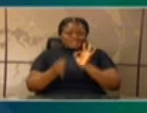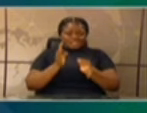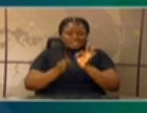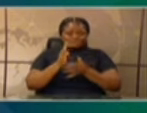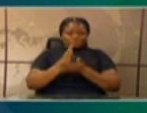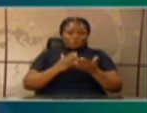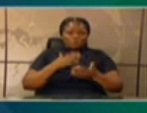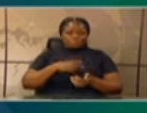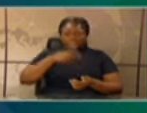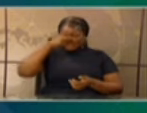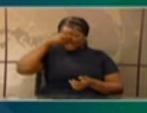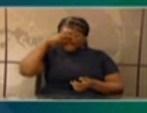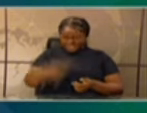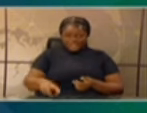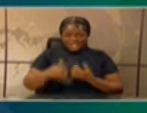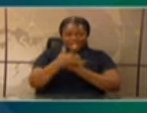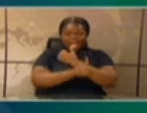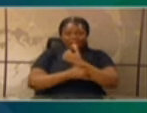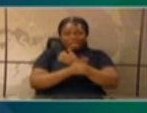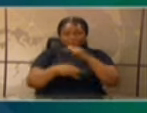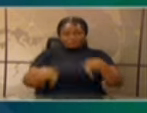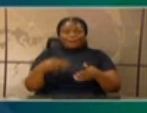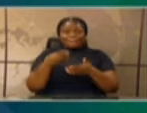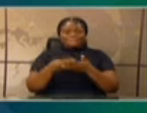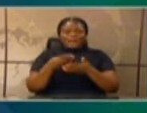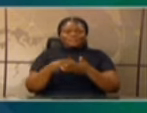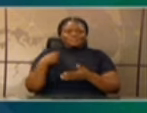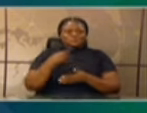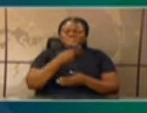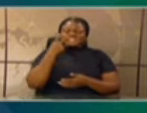sika. Ye fano normal.